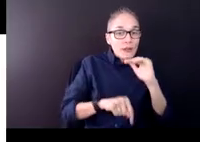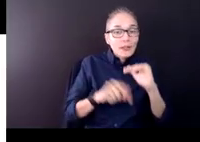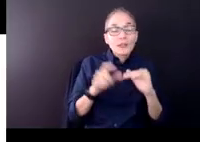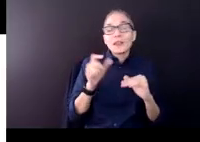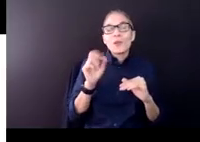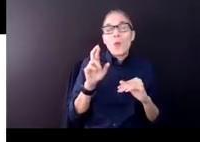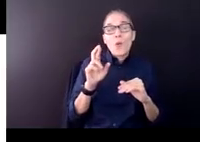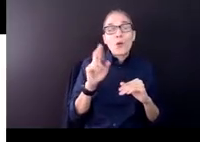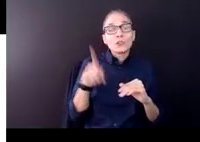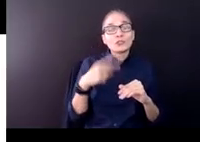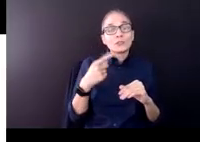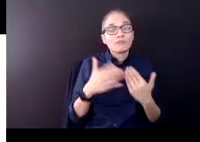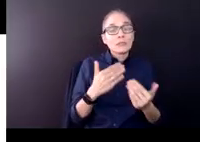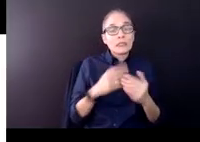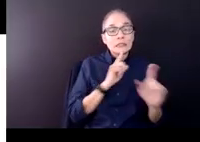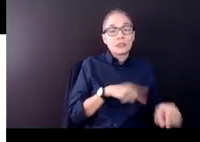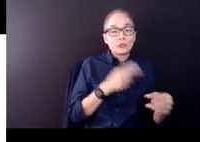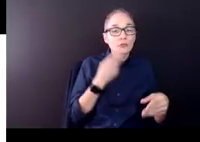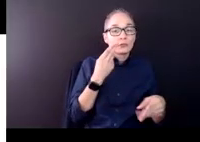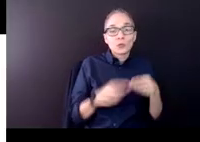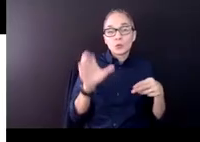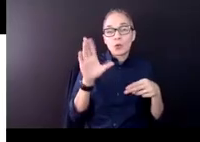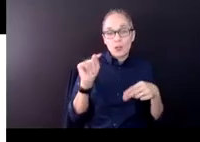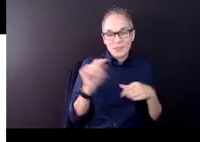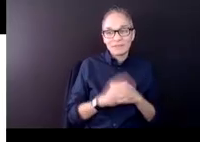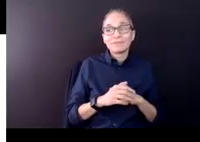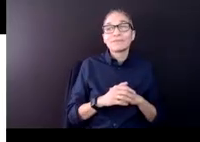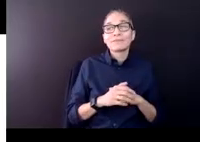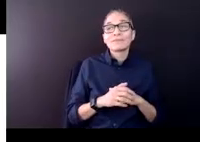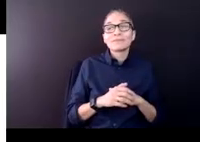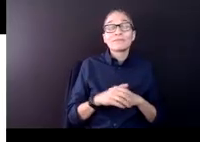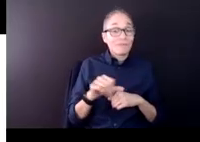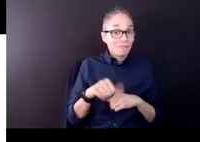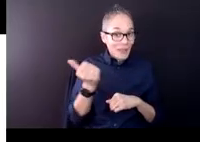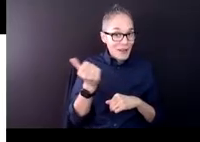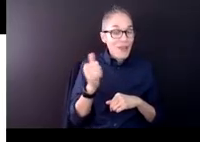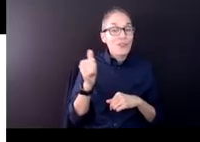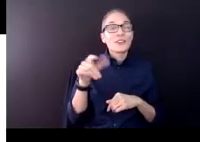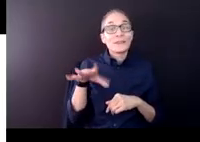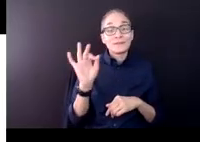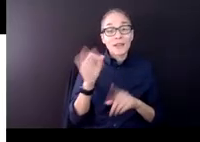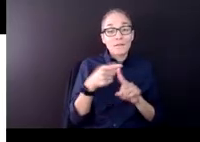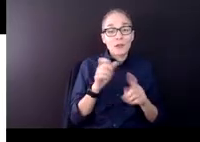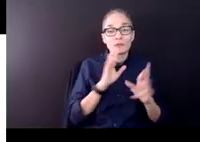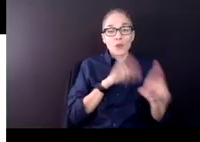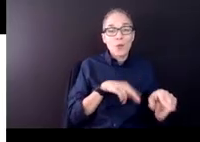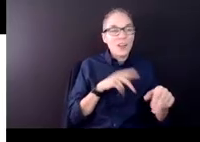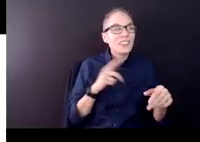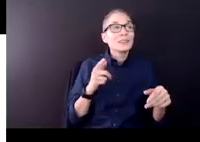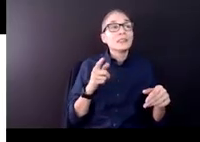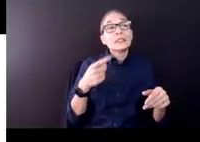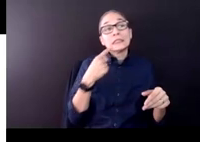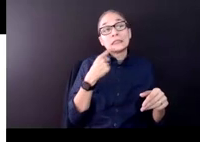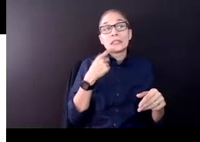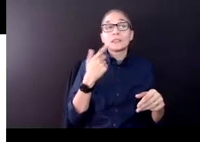to shortcut their learning, right? And so another finding from that report is that when professors encourage thoughtful generative